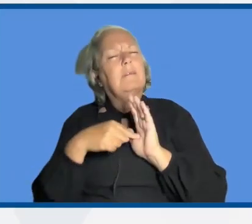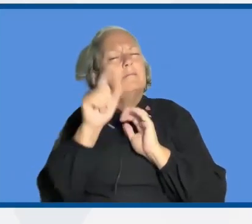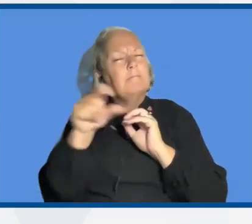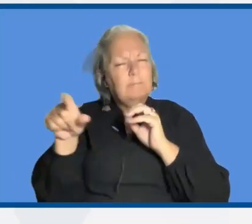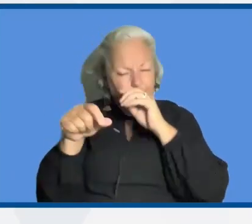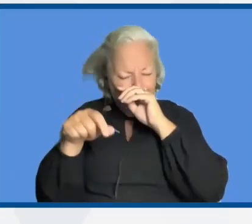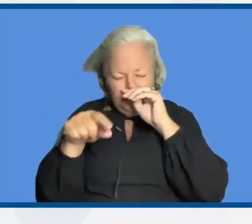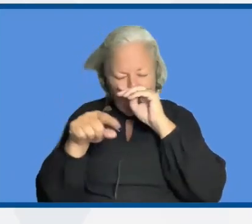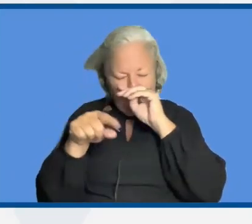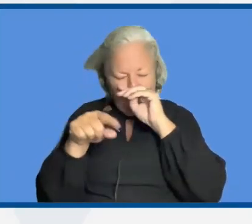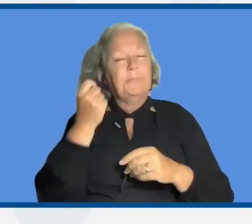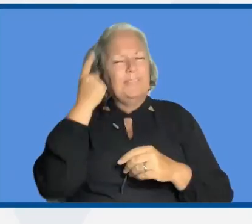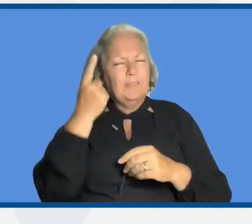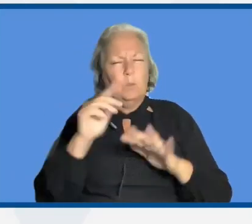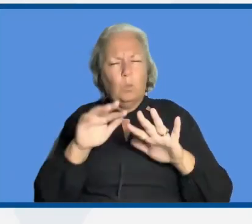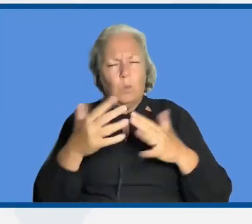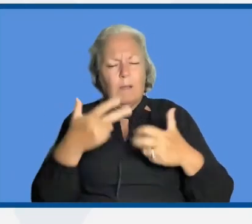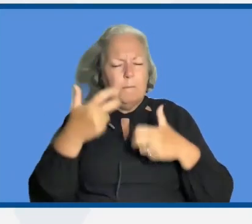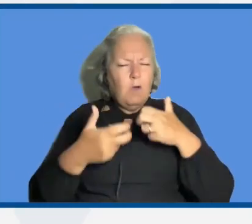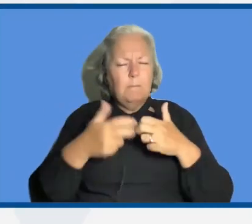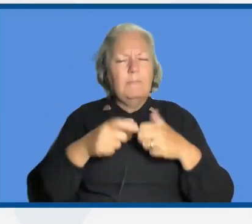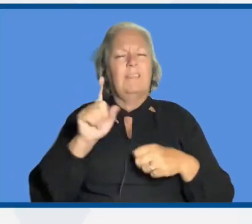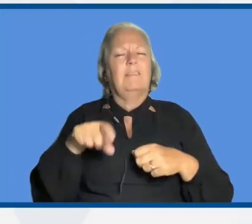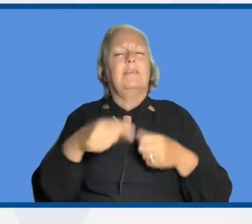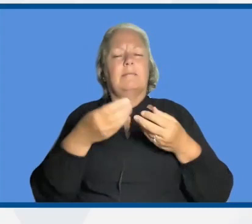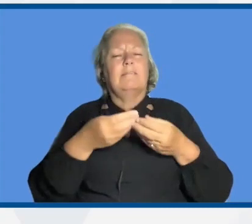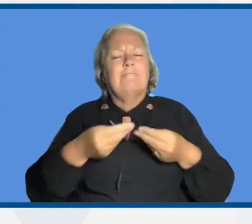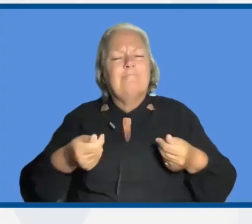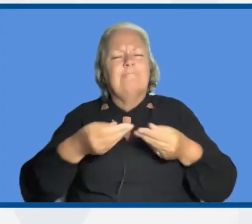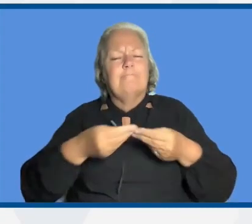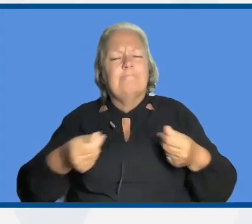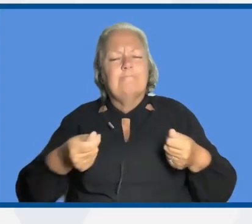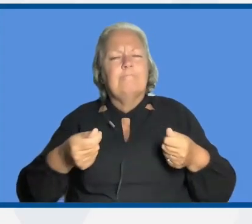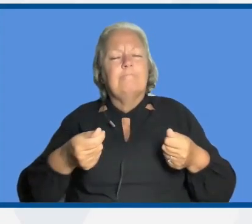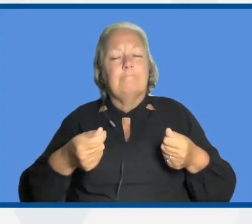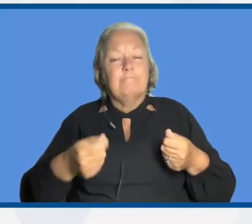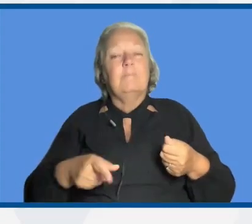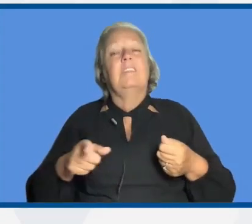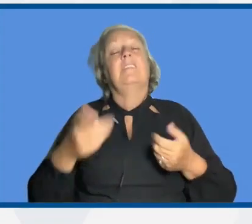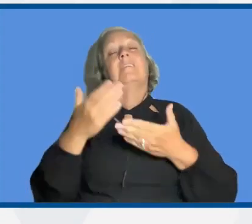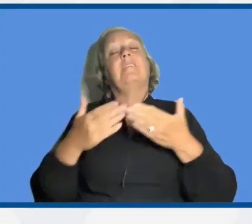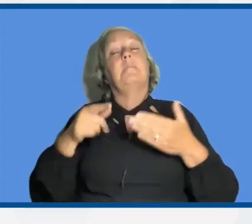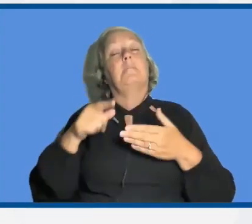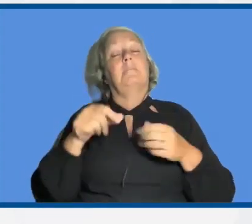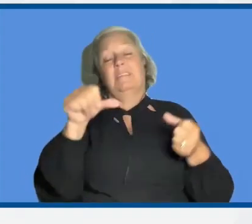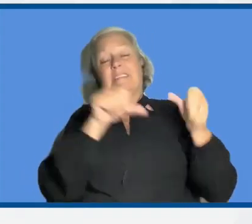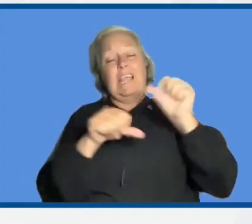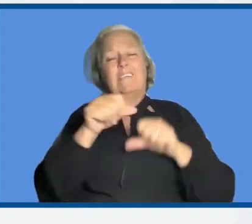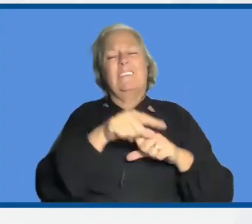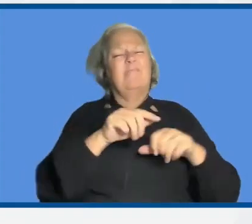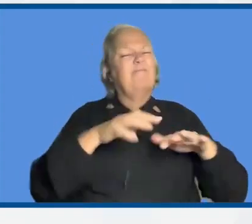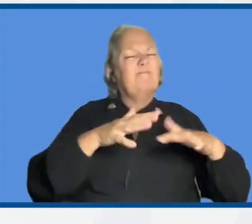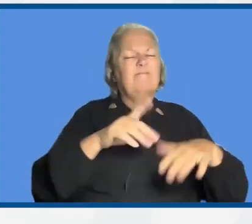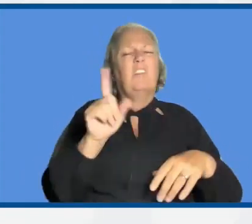needs to be solved. And sometimes as scientists, we're not very good at communicating with